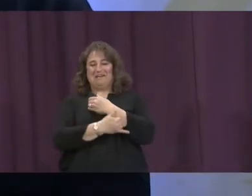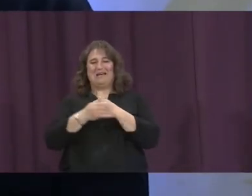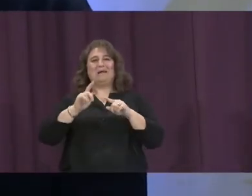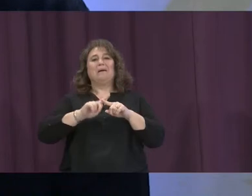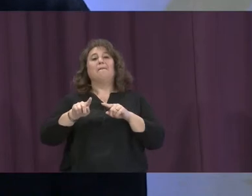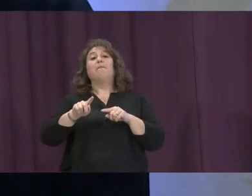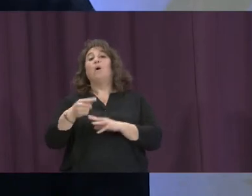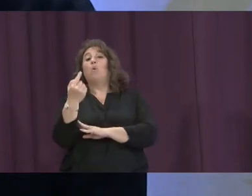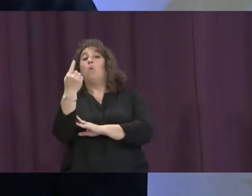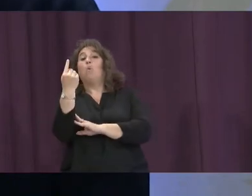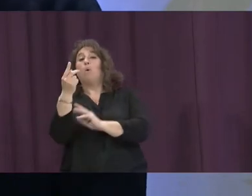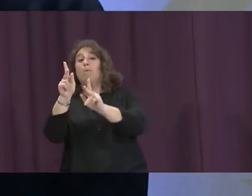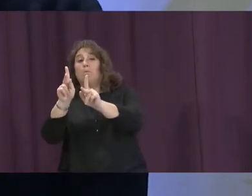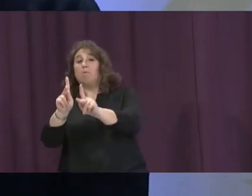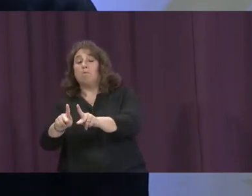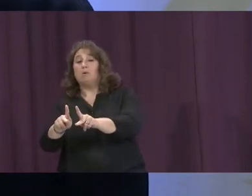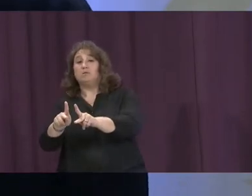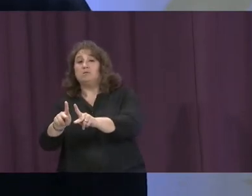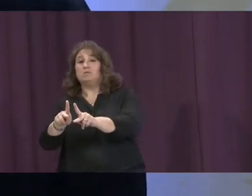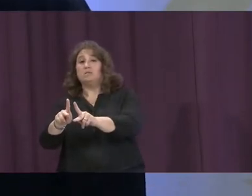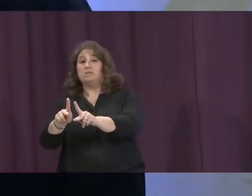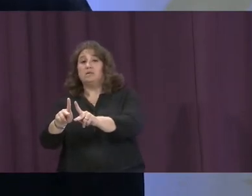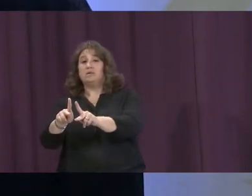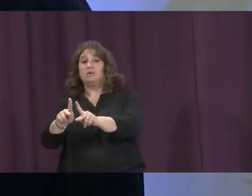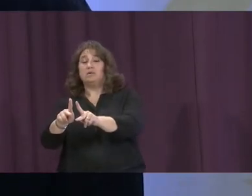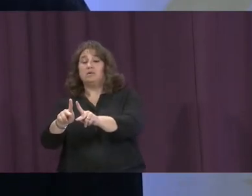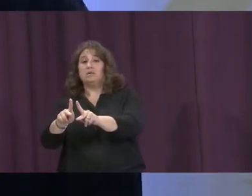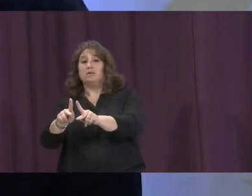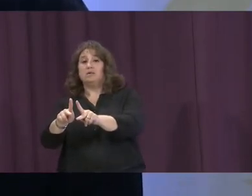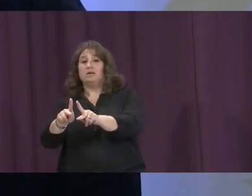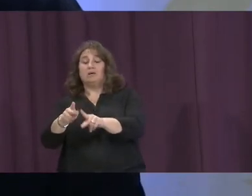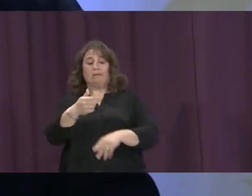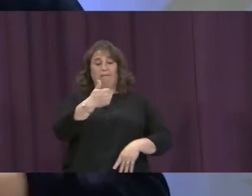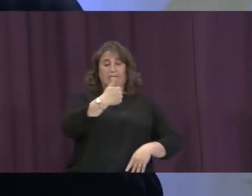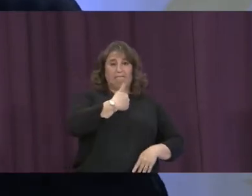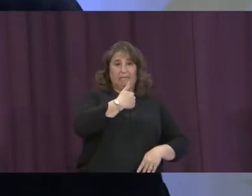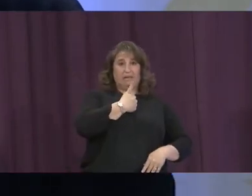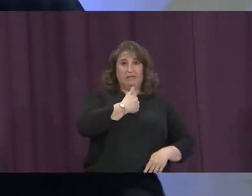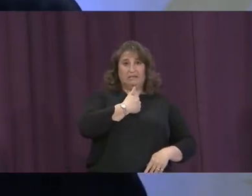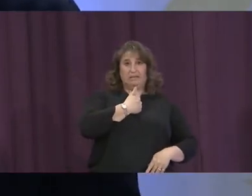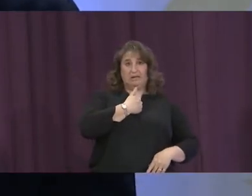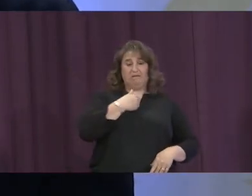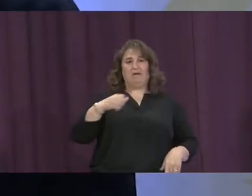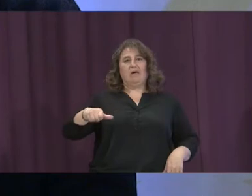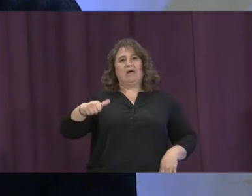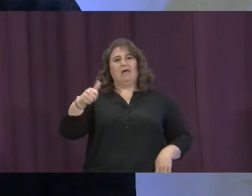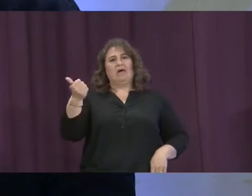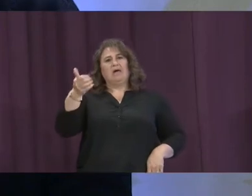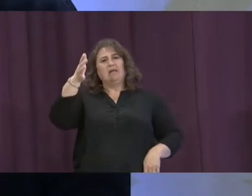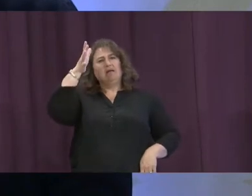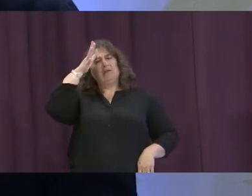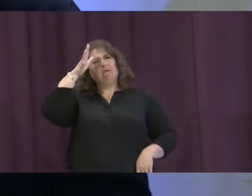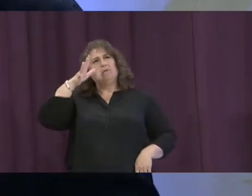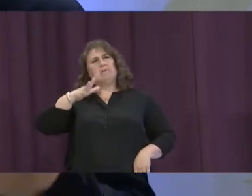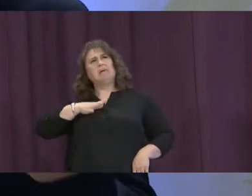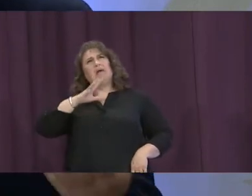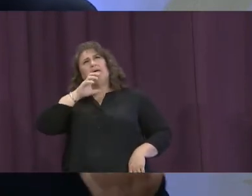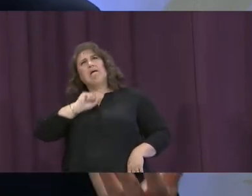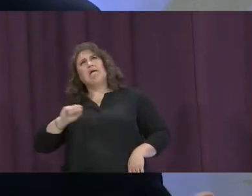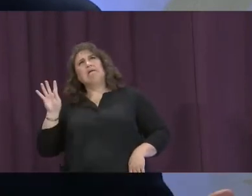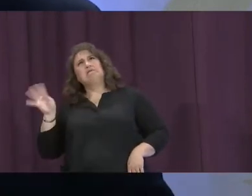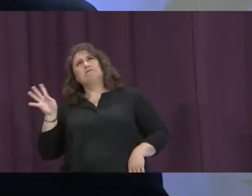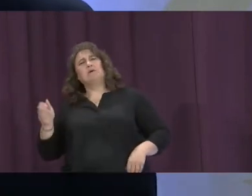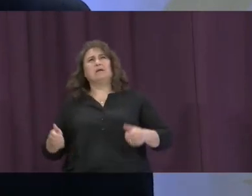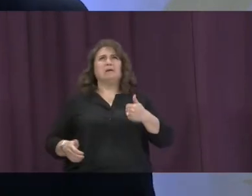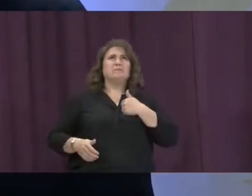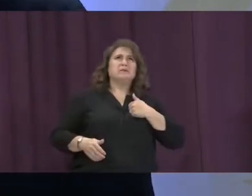of the candidates, um, looked up at, at, it was me and, uh, there's a gentleman. He was probably, and he was in his forties. I was in